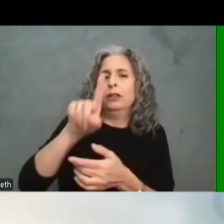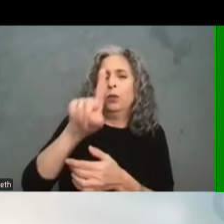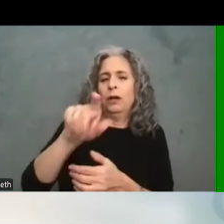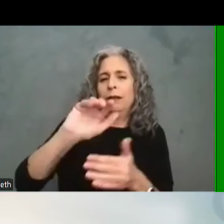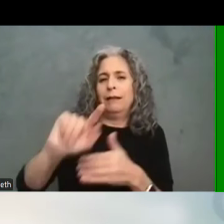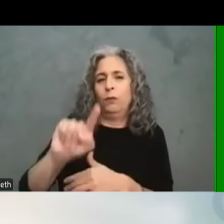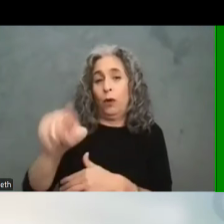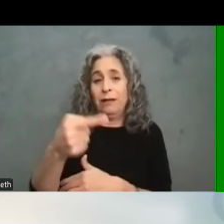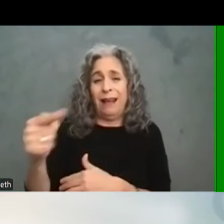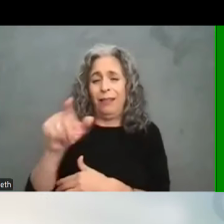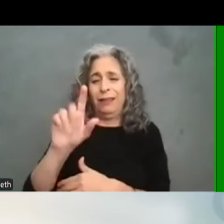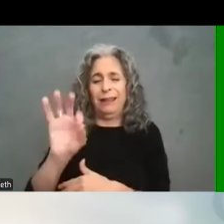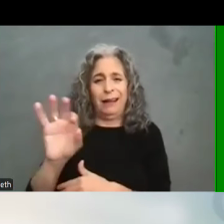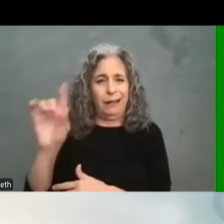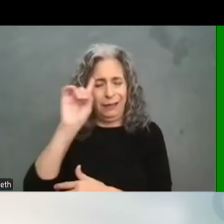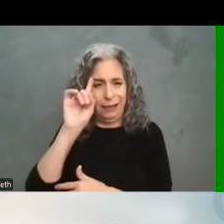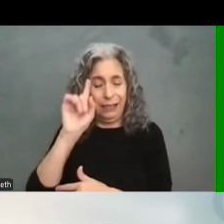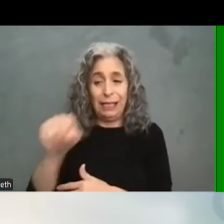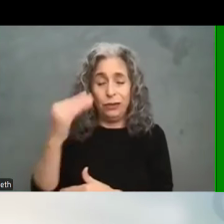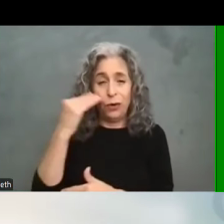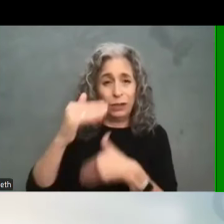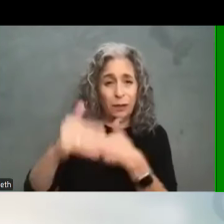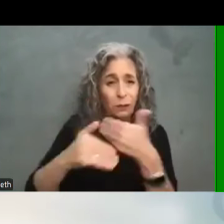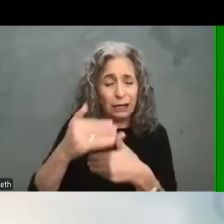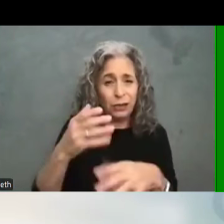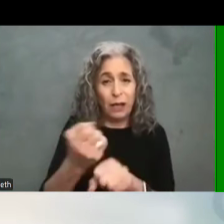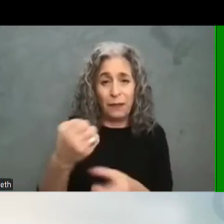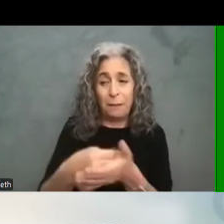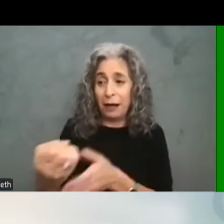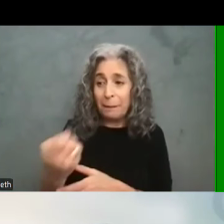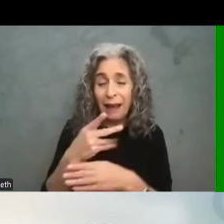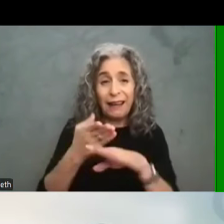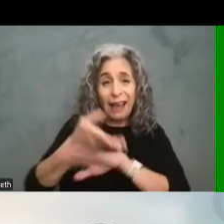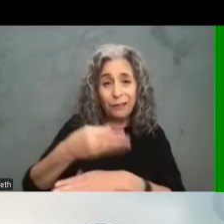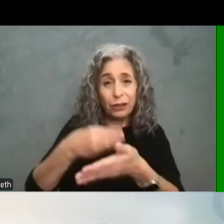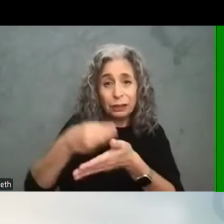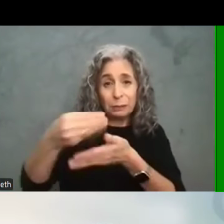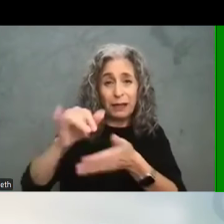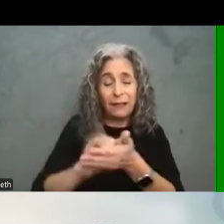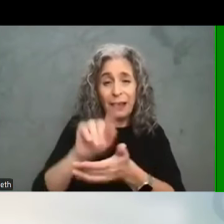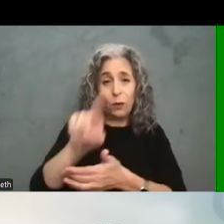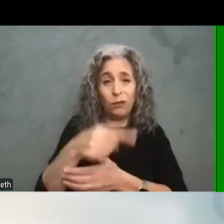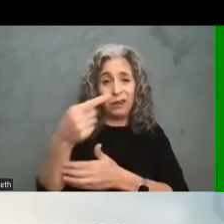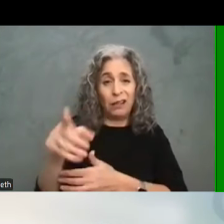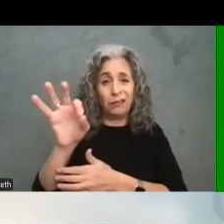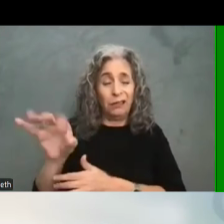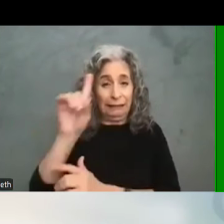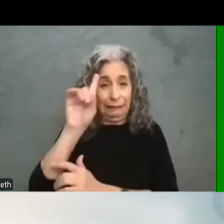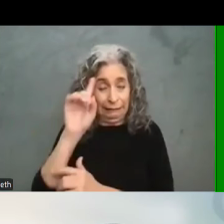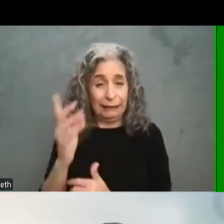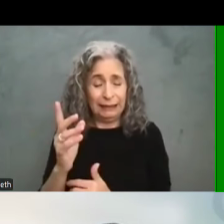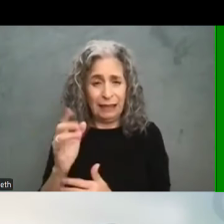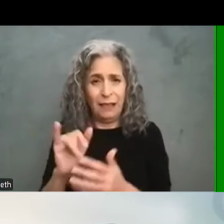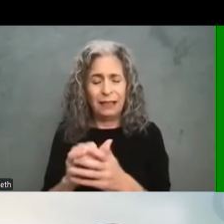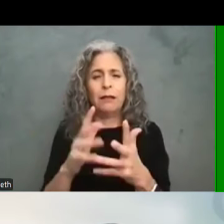the process to try to get that money back after spending that $1.99 is a ton